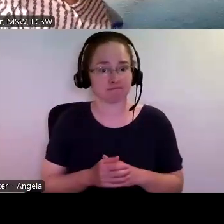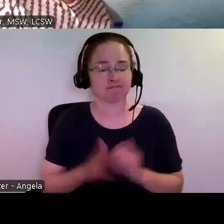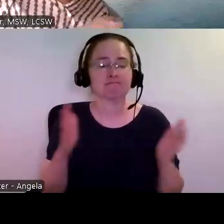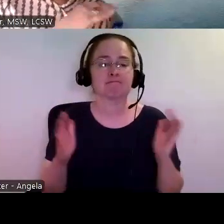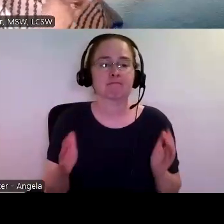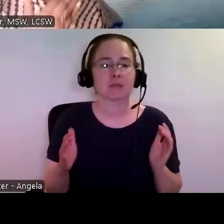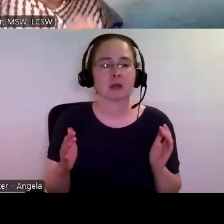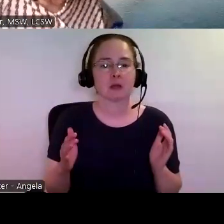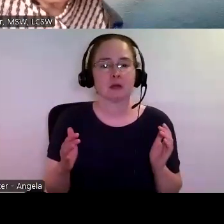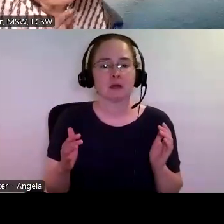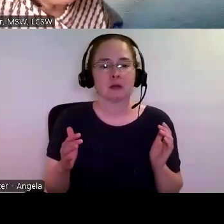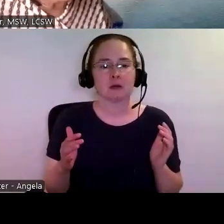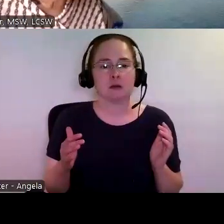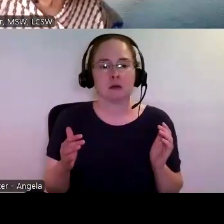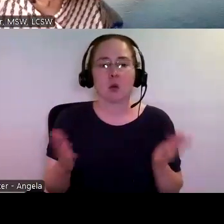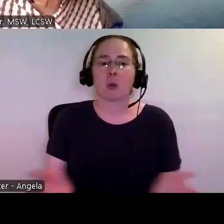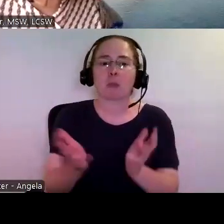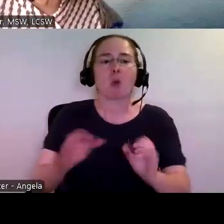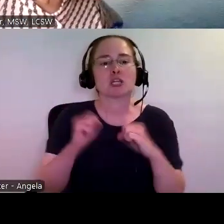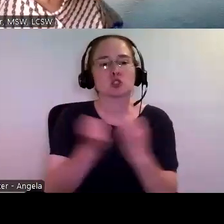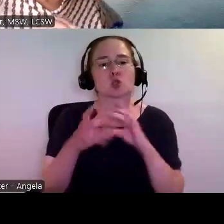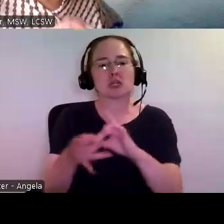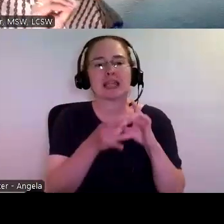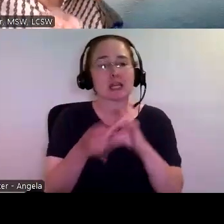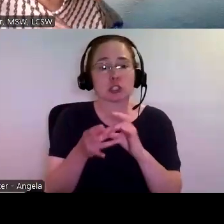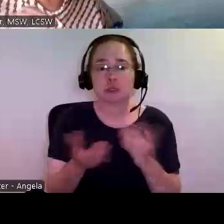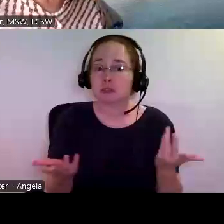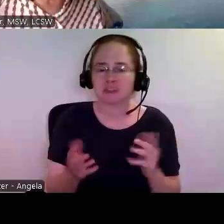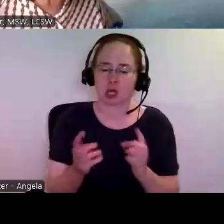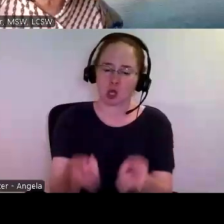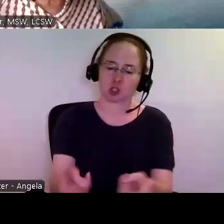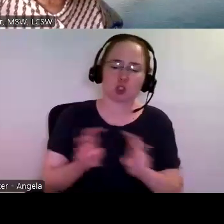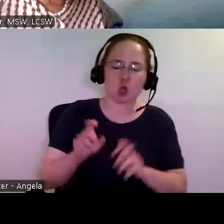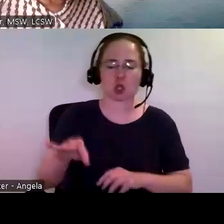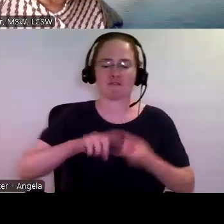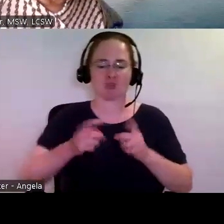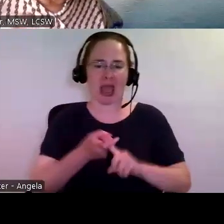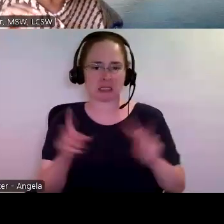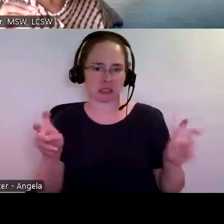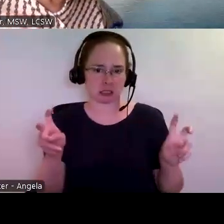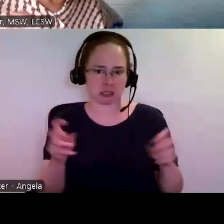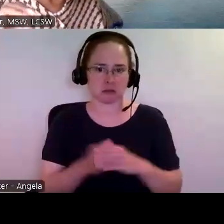We are promoting social connection by promoting circle of friends,